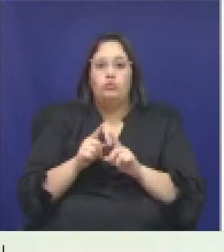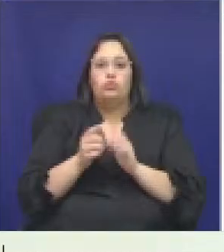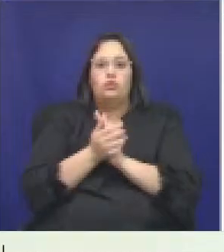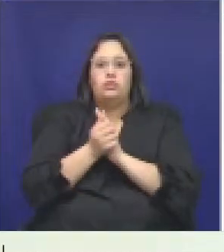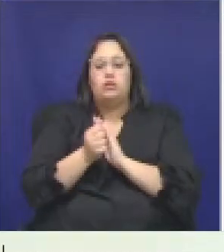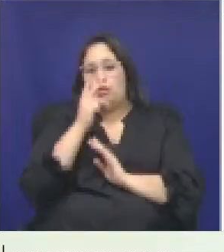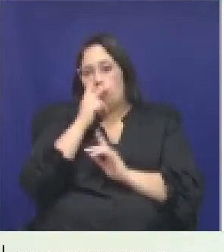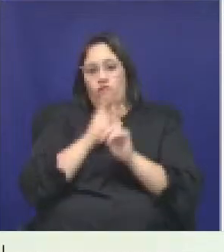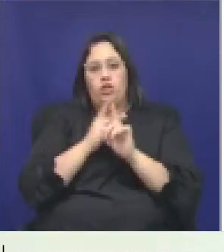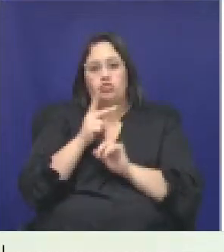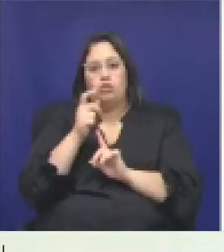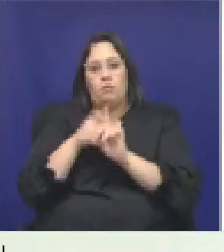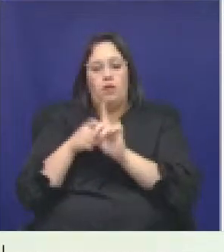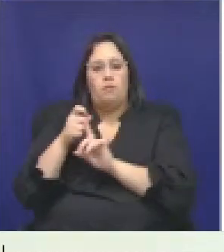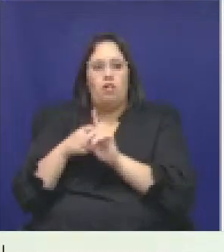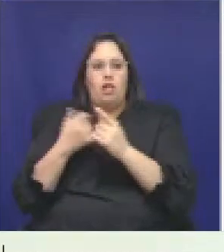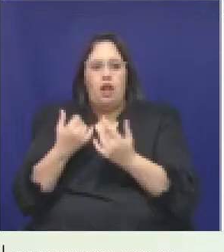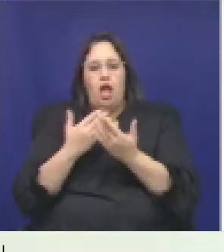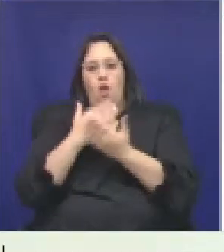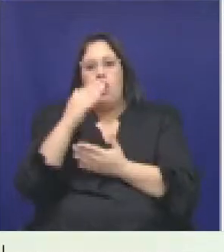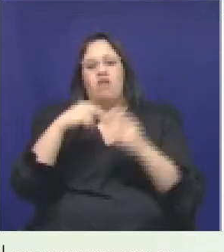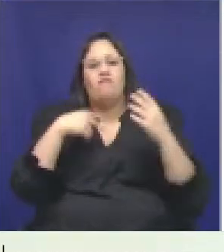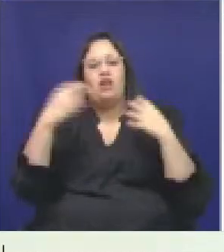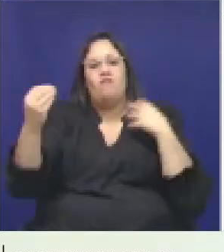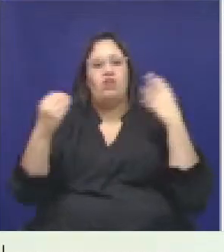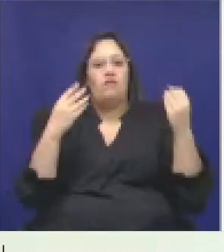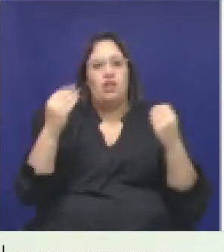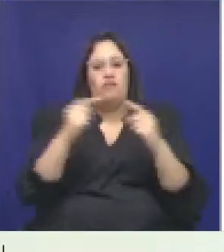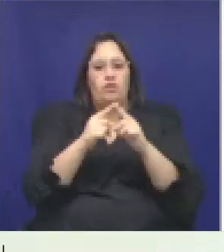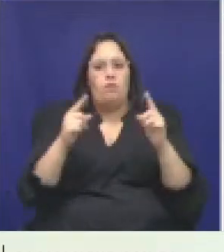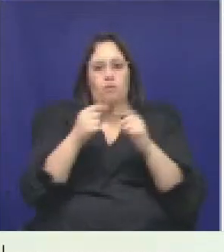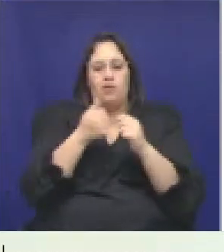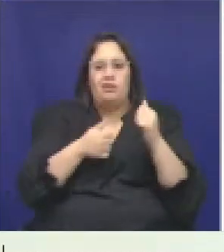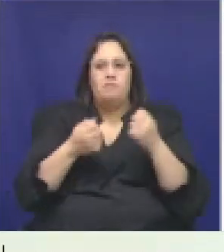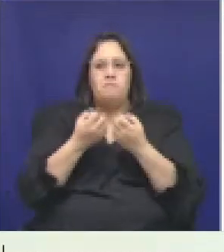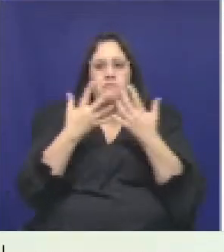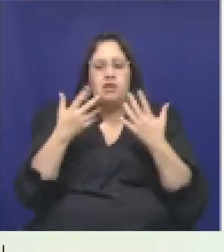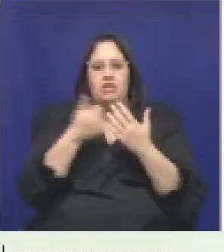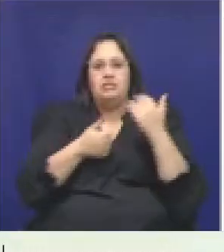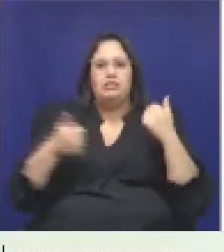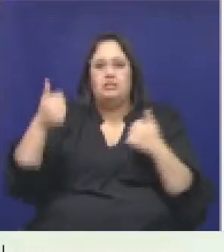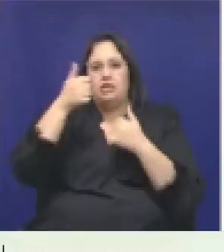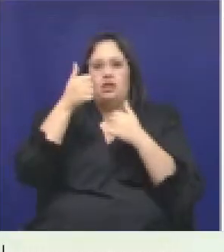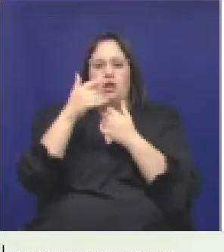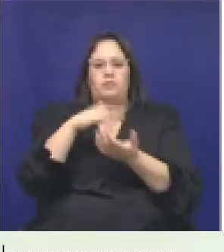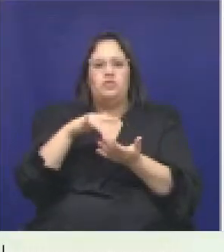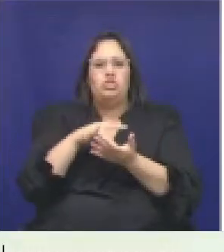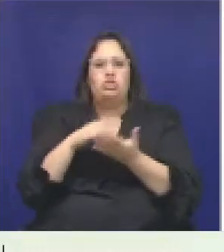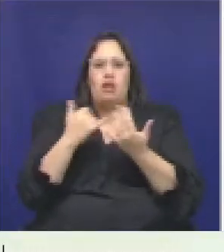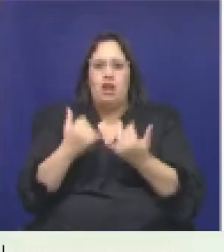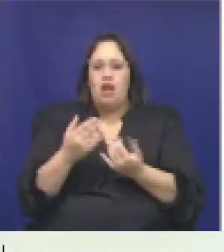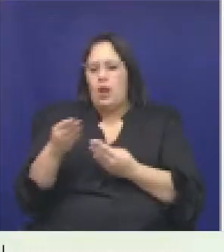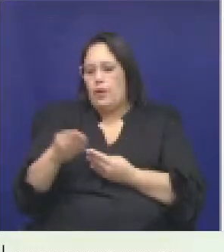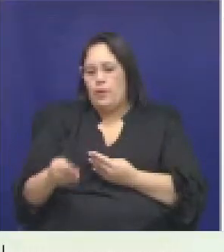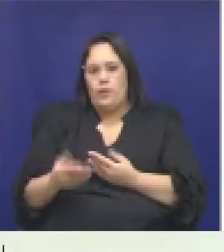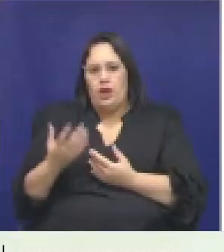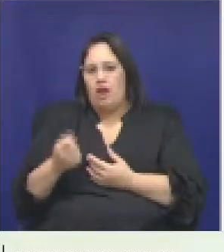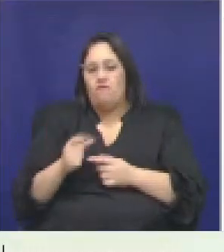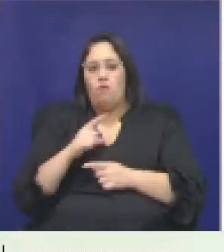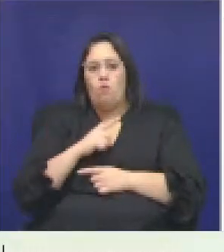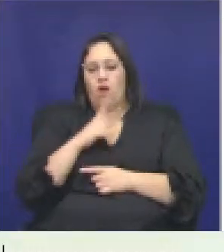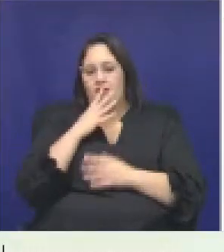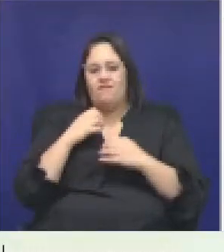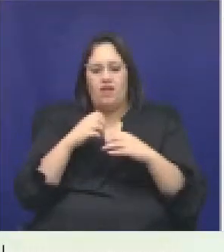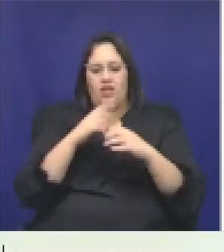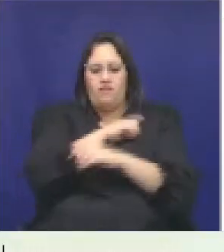Skilled professionals are leaving the department and several senior positions remain occupied in an active